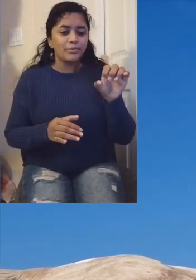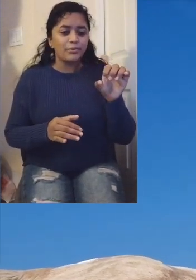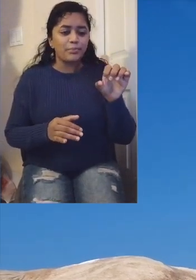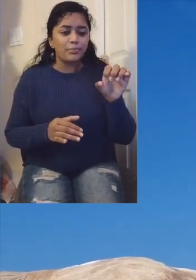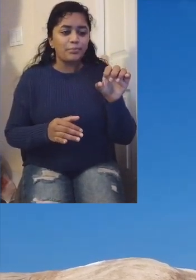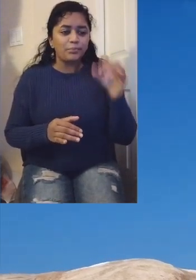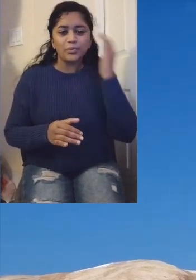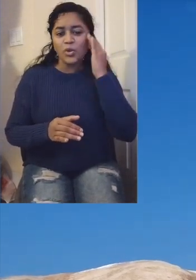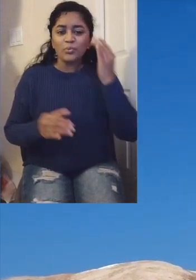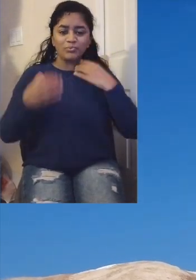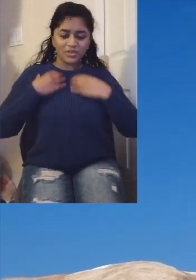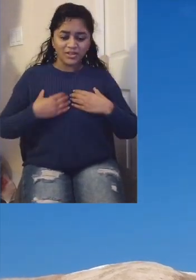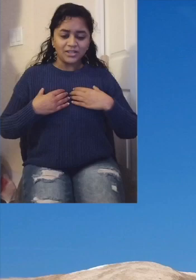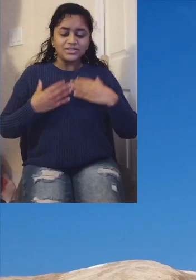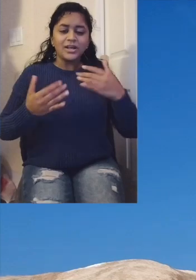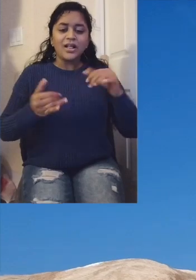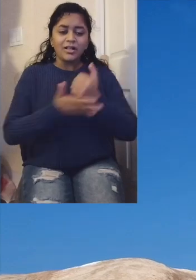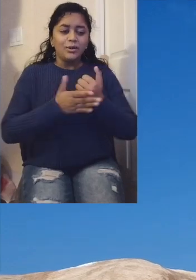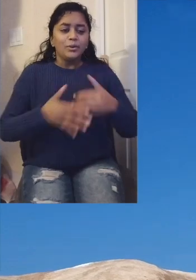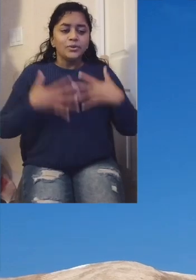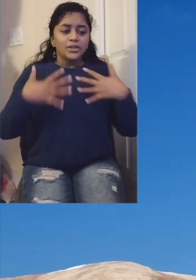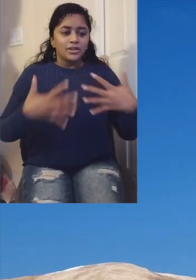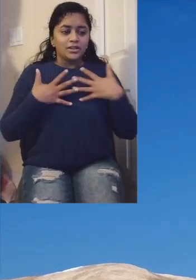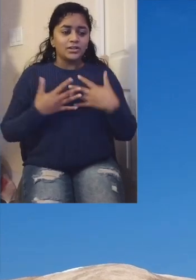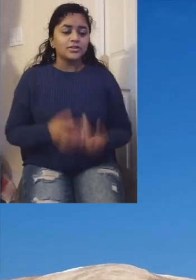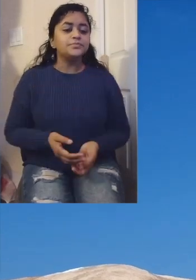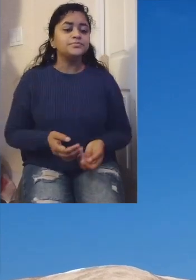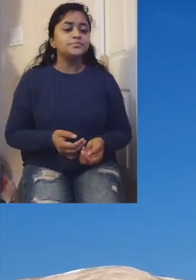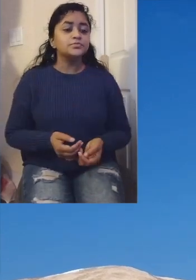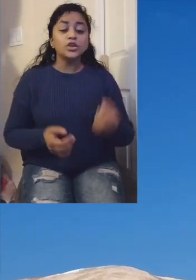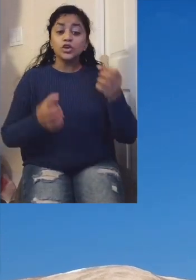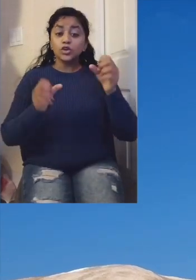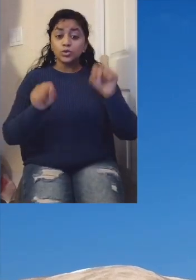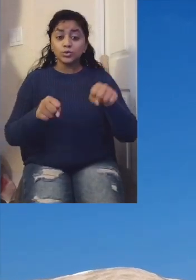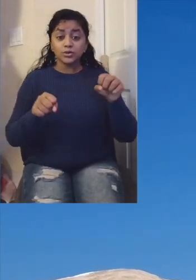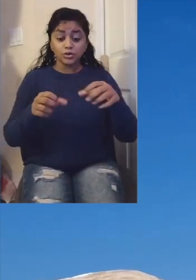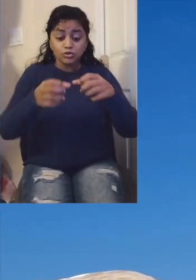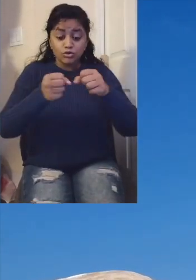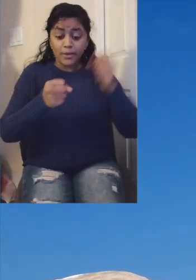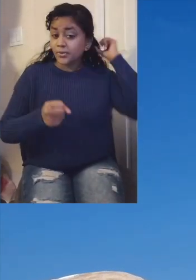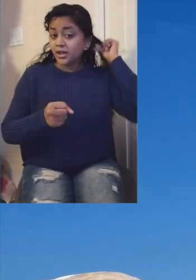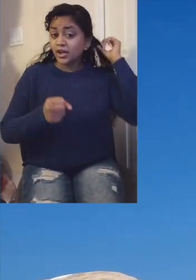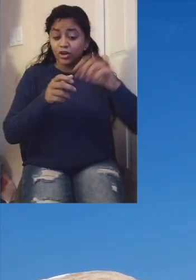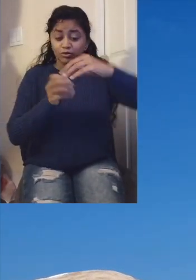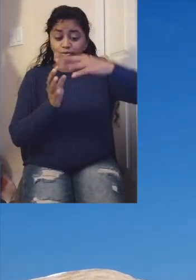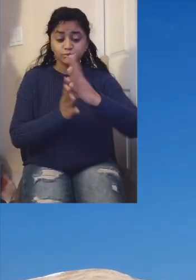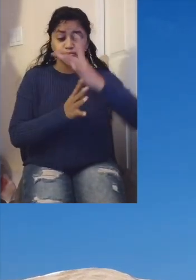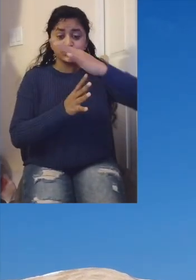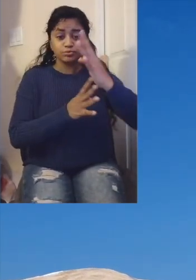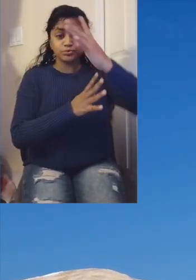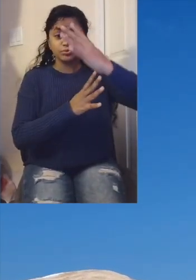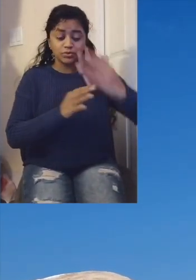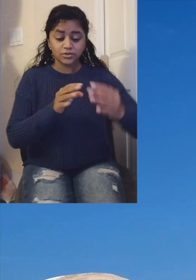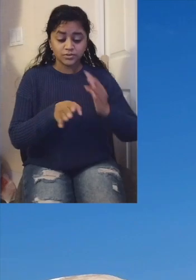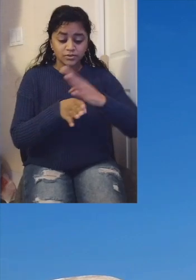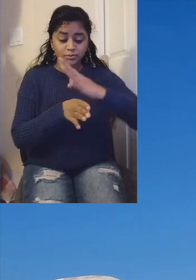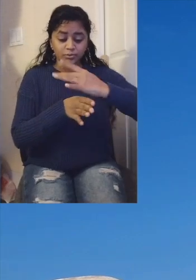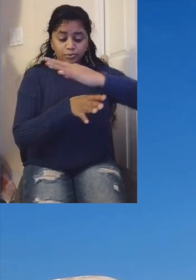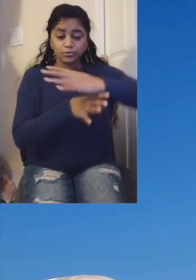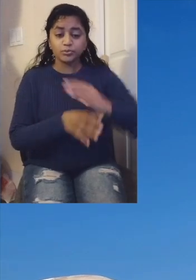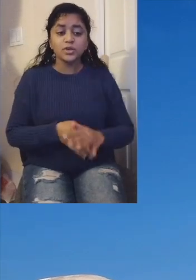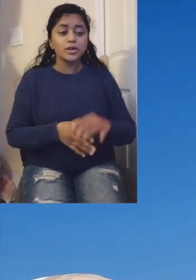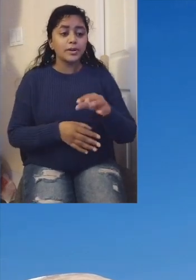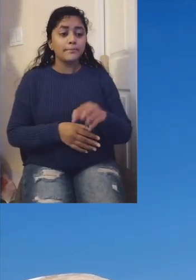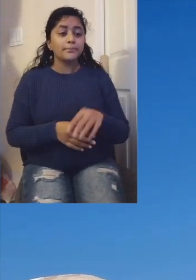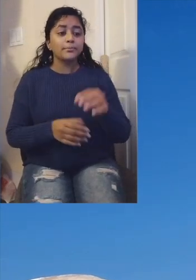So you don't need to like tell them to go or stop. Yeah, so you got to tell them to go because it's slow. But you let them